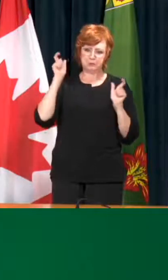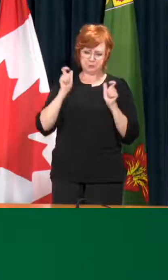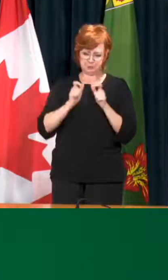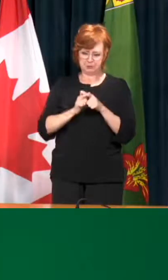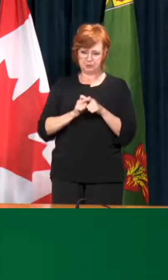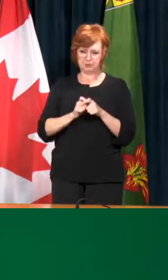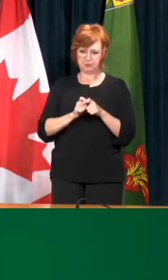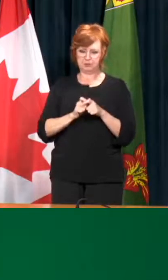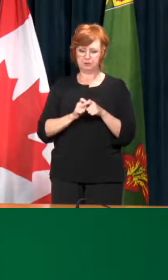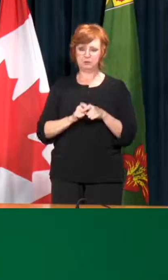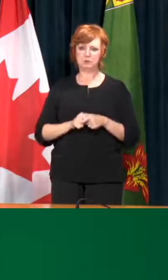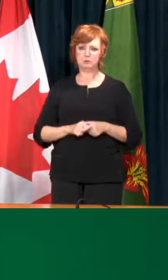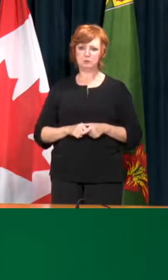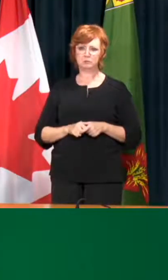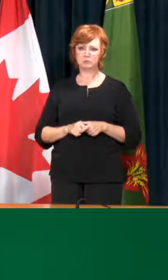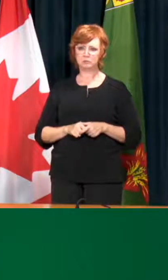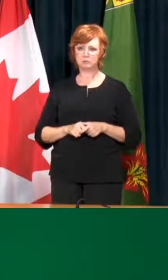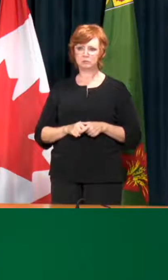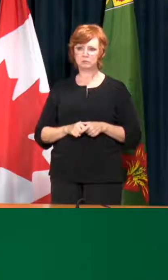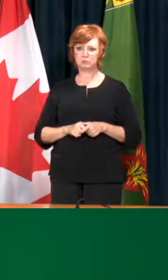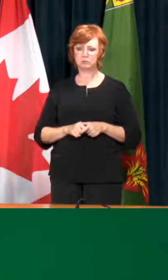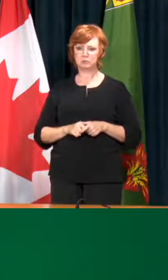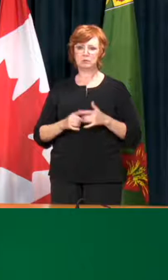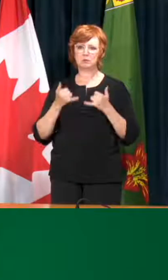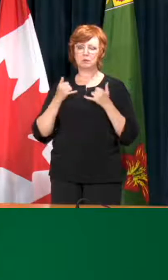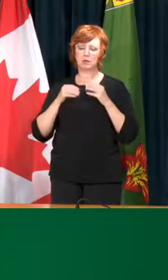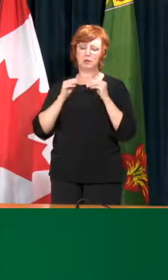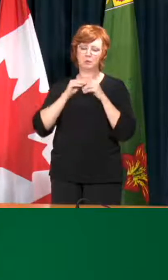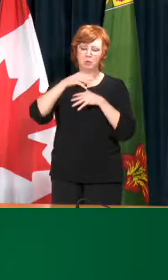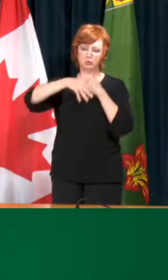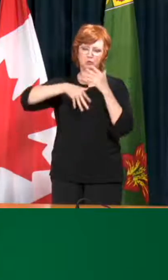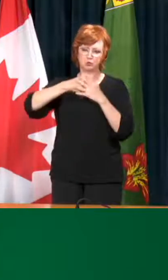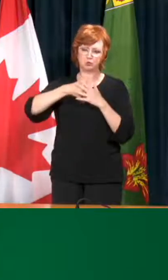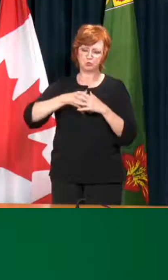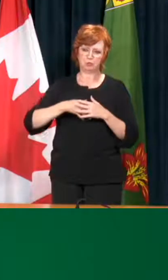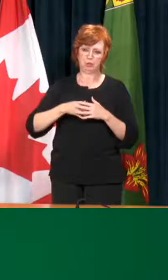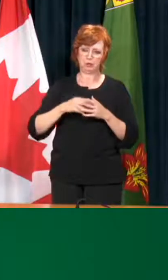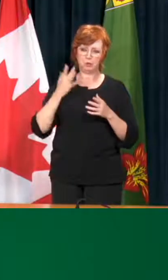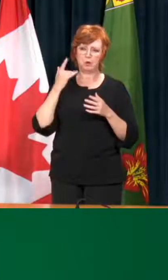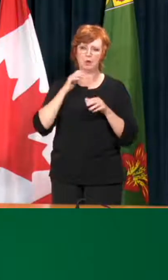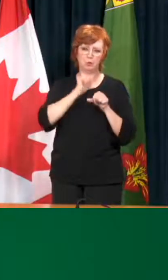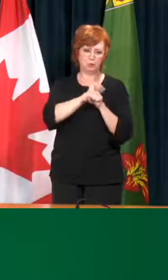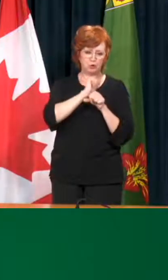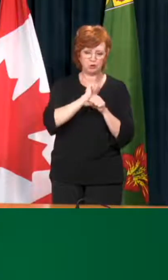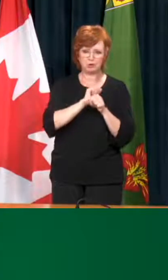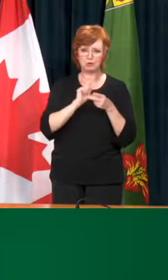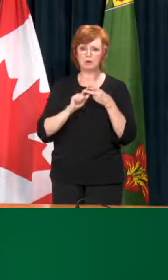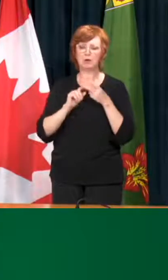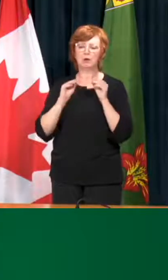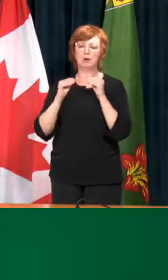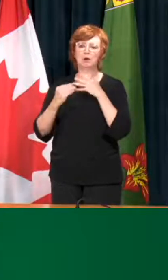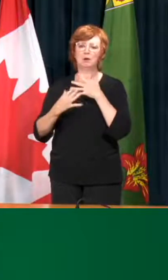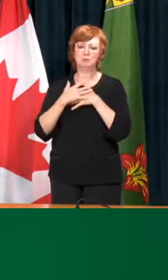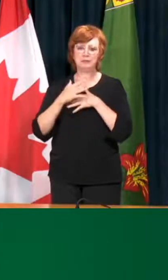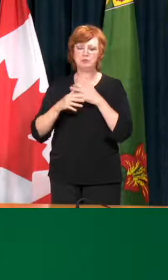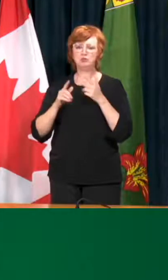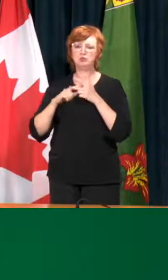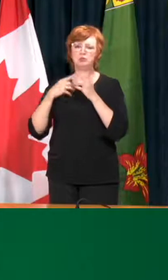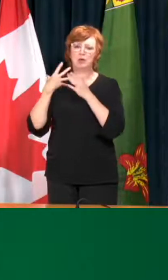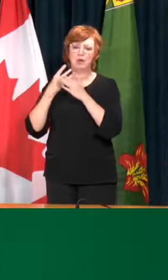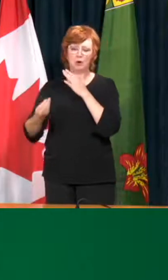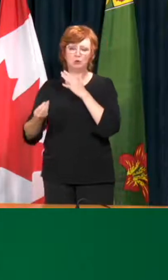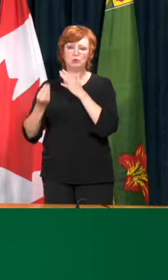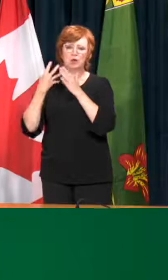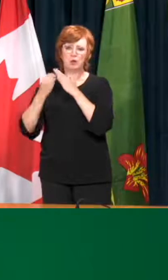because we're opening up for work and leisure, we will see more pop-up cases. But if we have small number of contacts, we isolate when we're